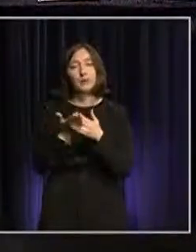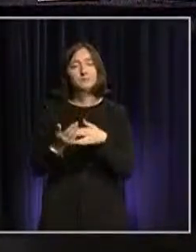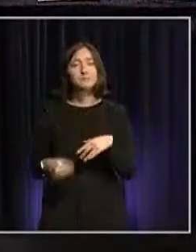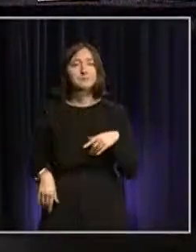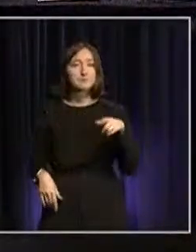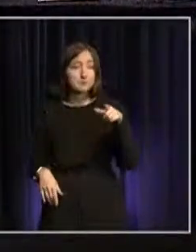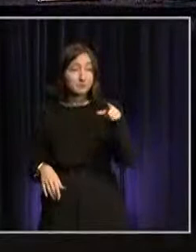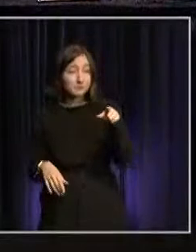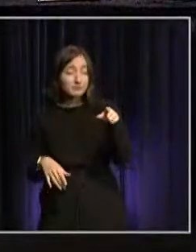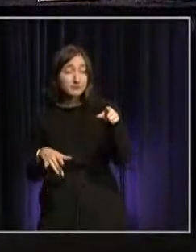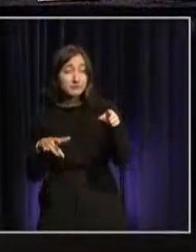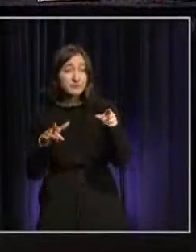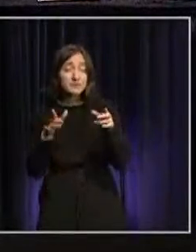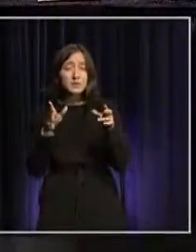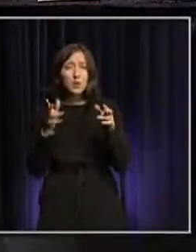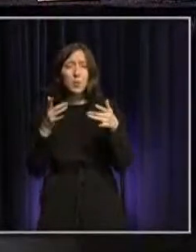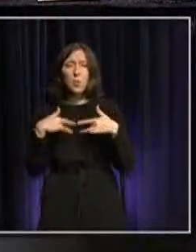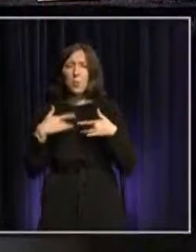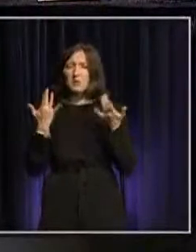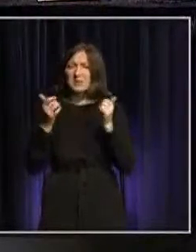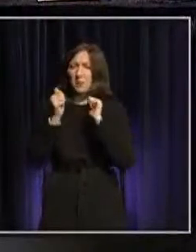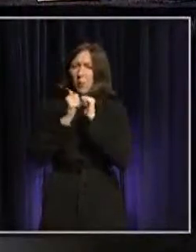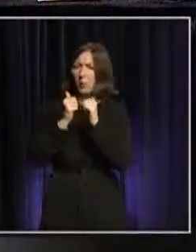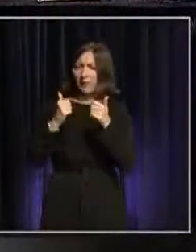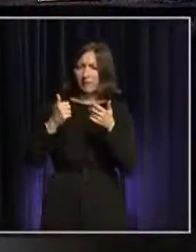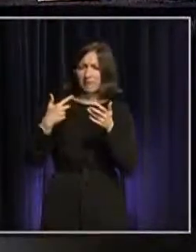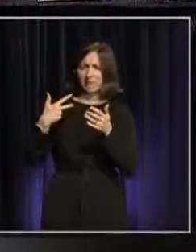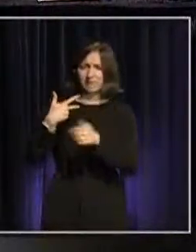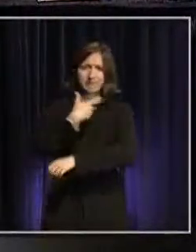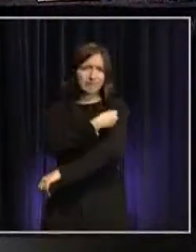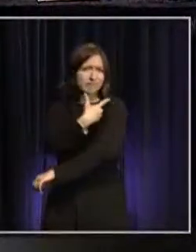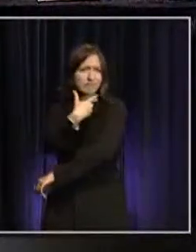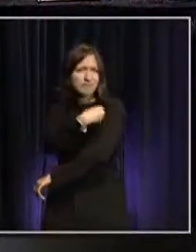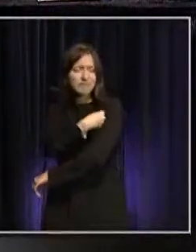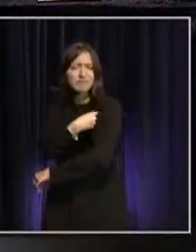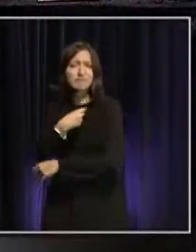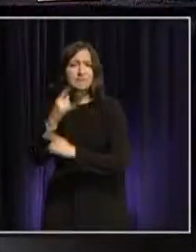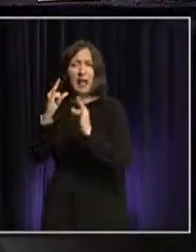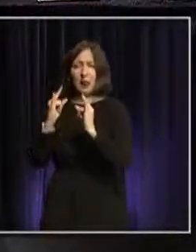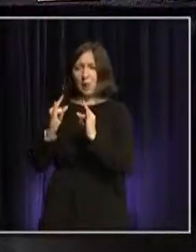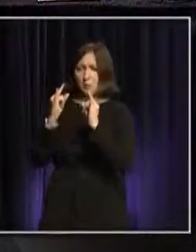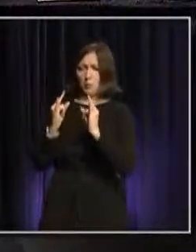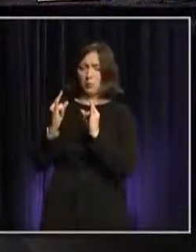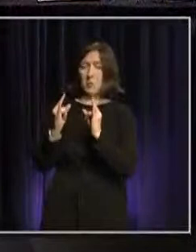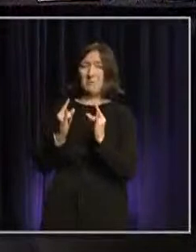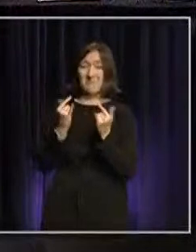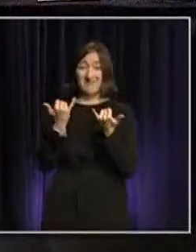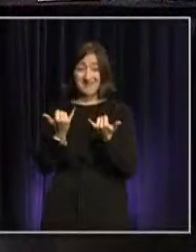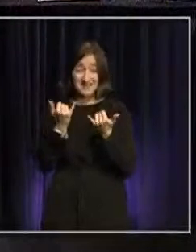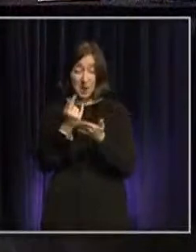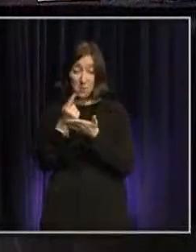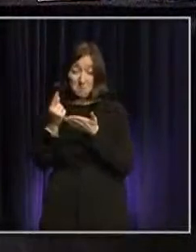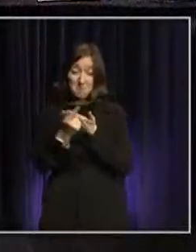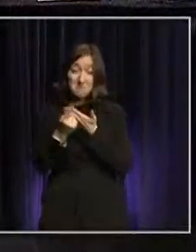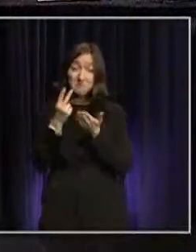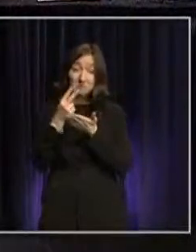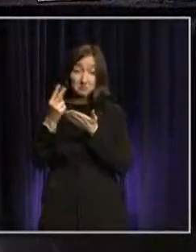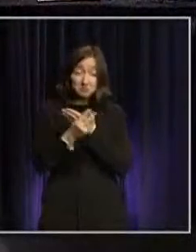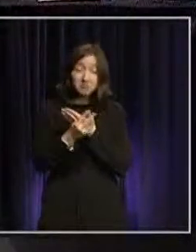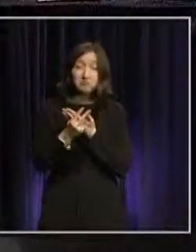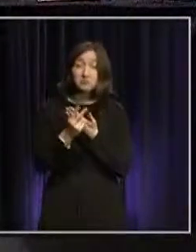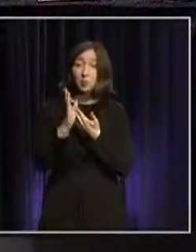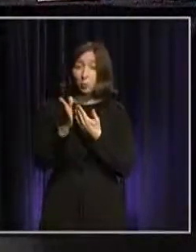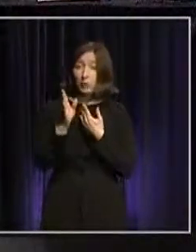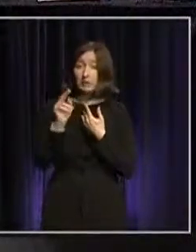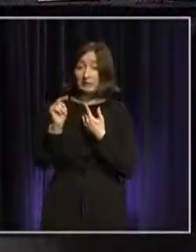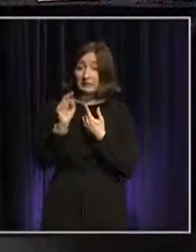vaccinations at the Alamo Dome with the women's NCAA championship taking place over the next couple of weeks? Are vaccinations still going to happen